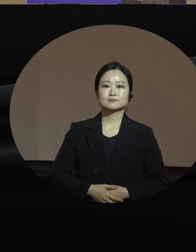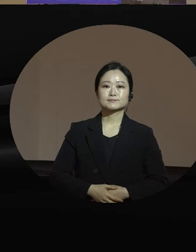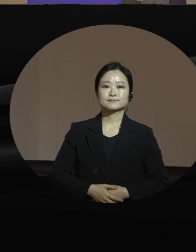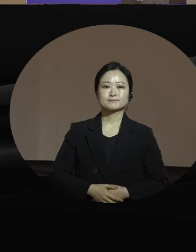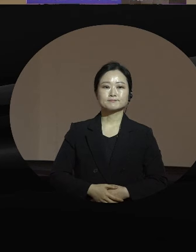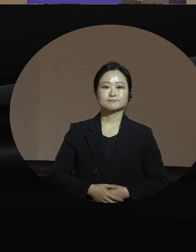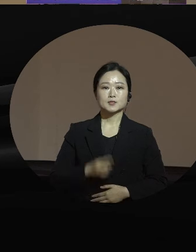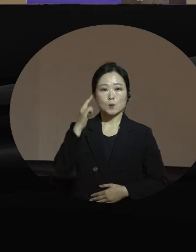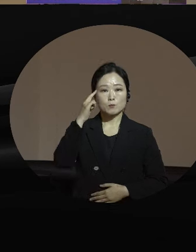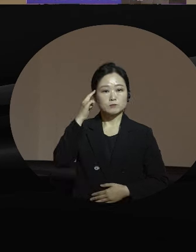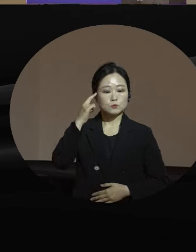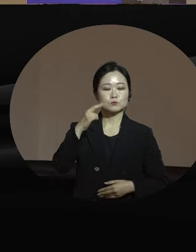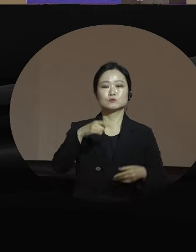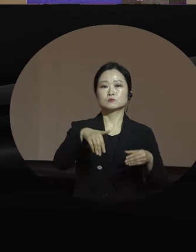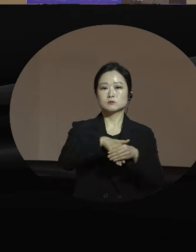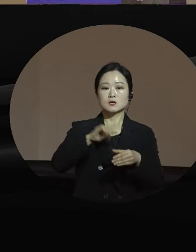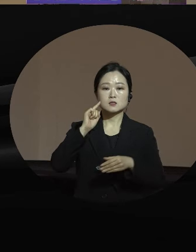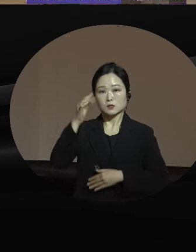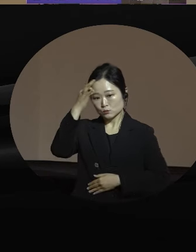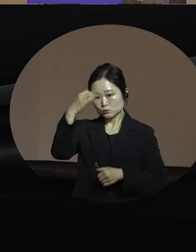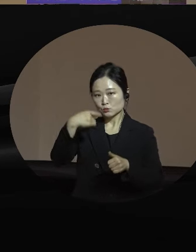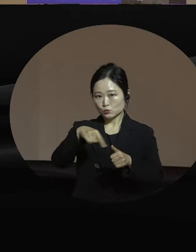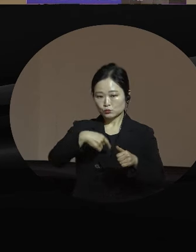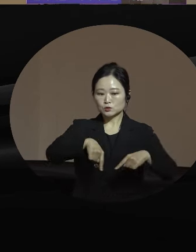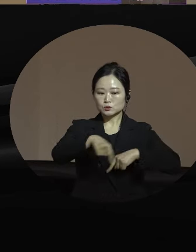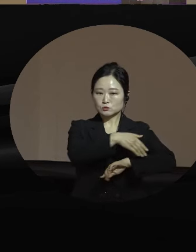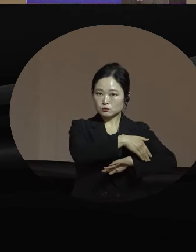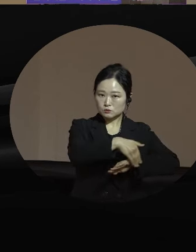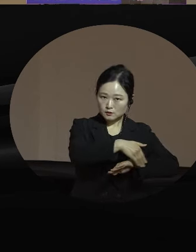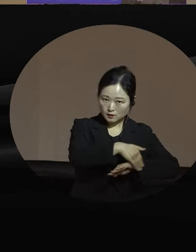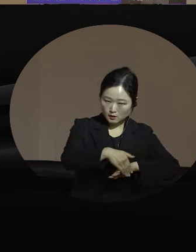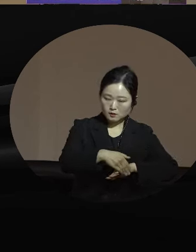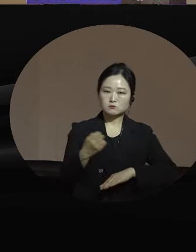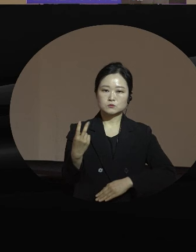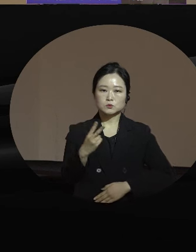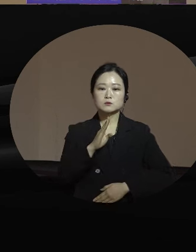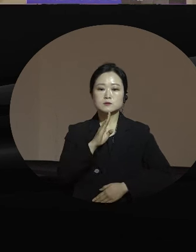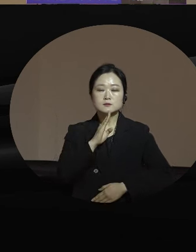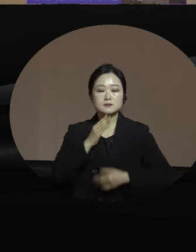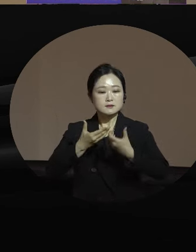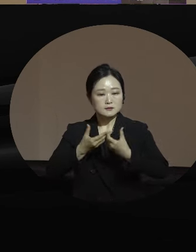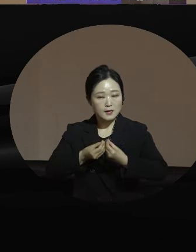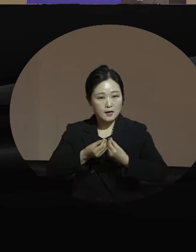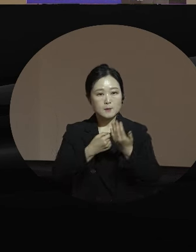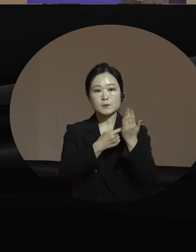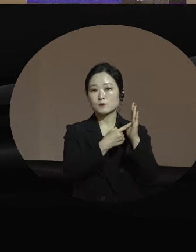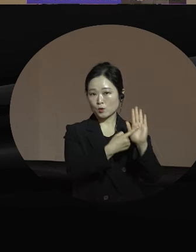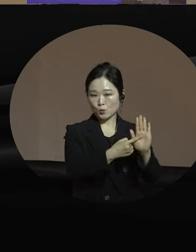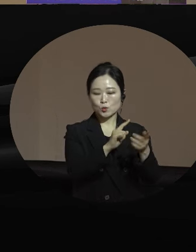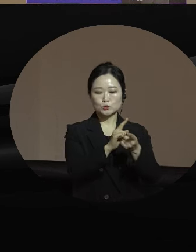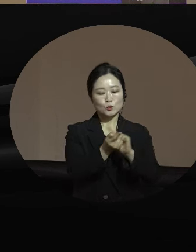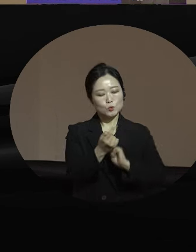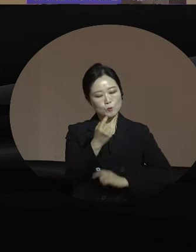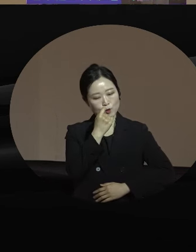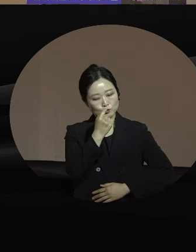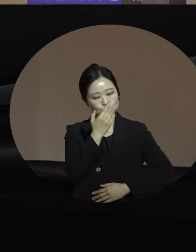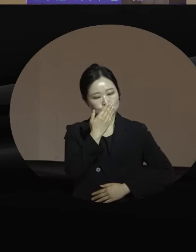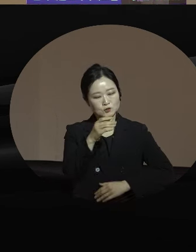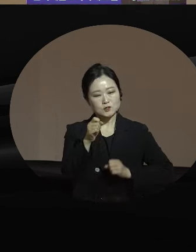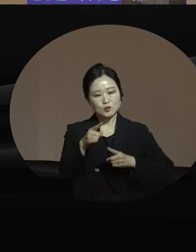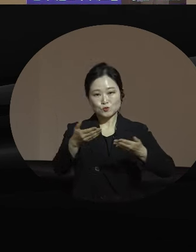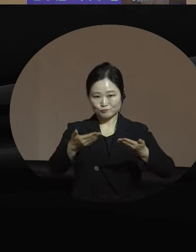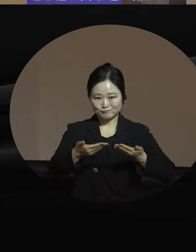our experiences and to learn from each other. It was really interesting and very